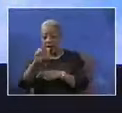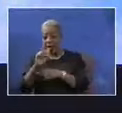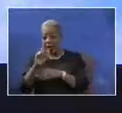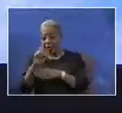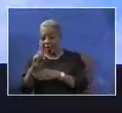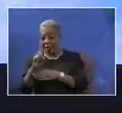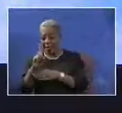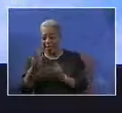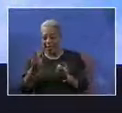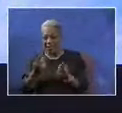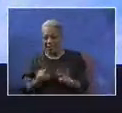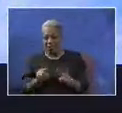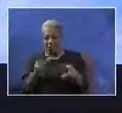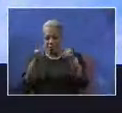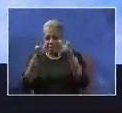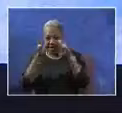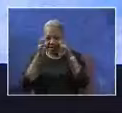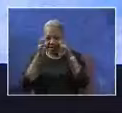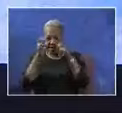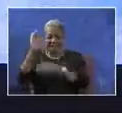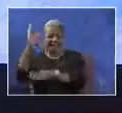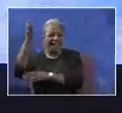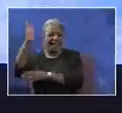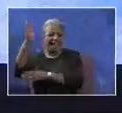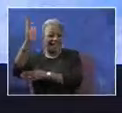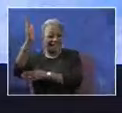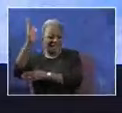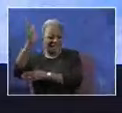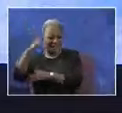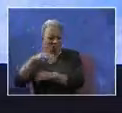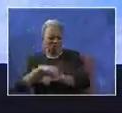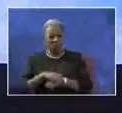lecture. And let me tell you what you do when you heard